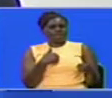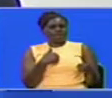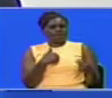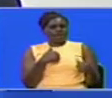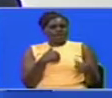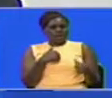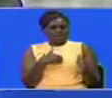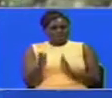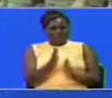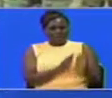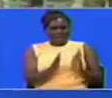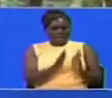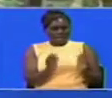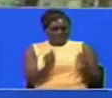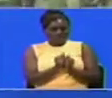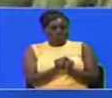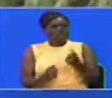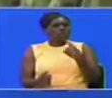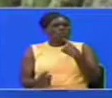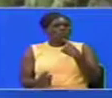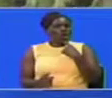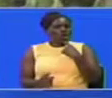actioned by that community